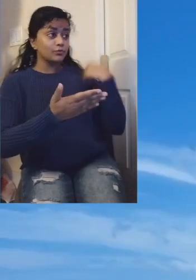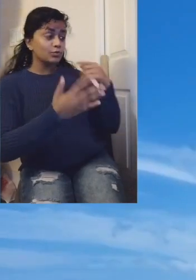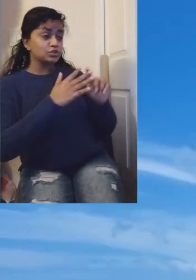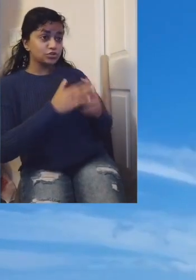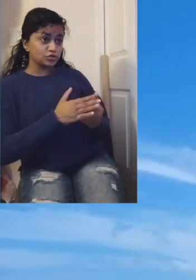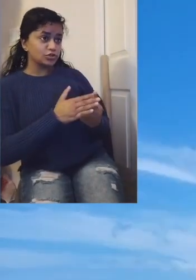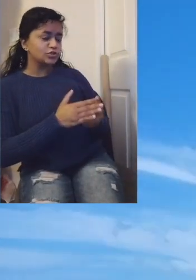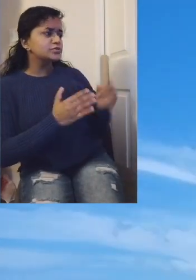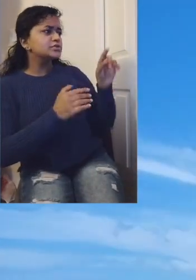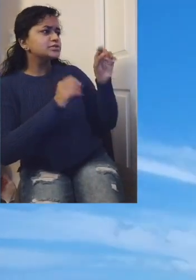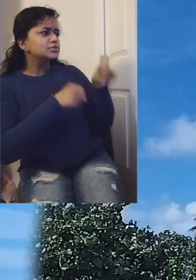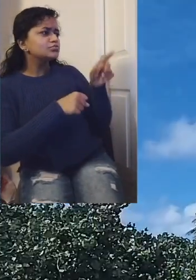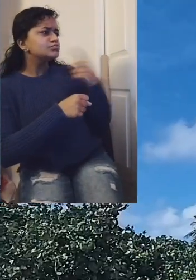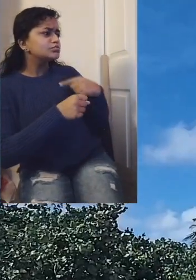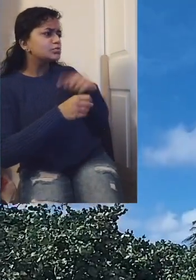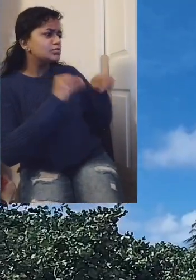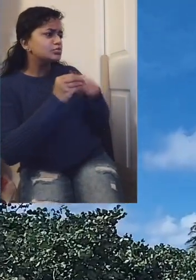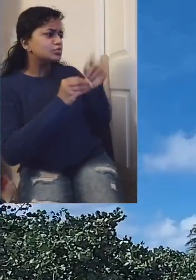that's